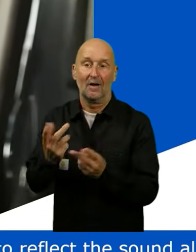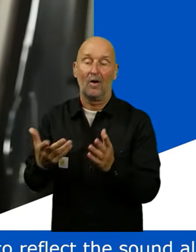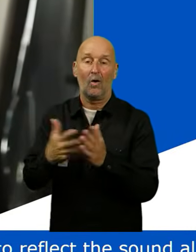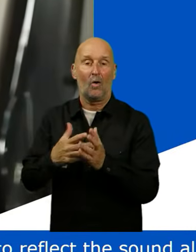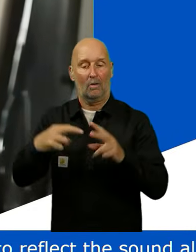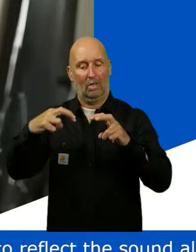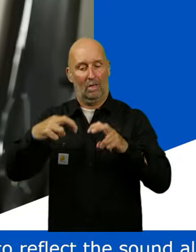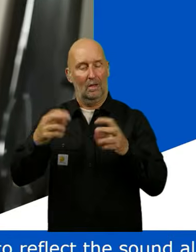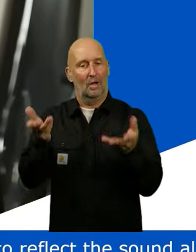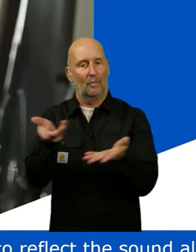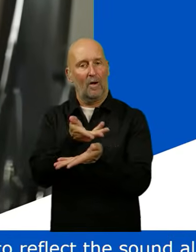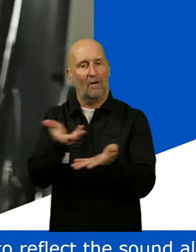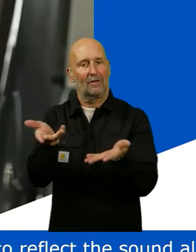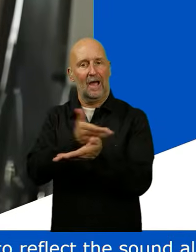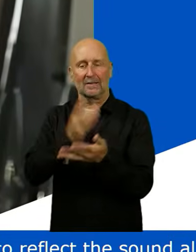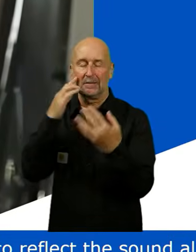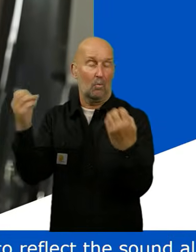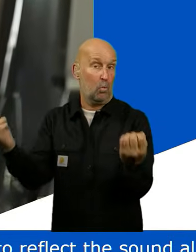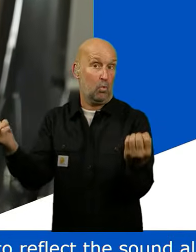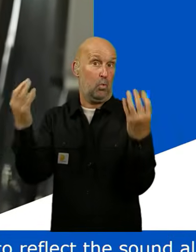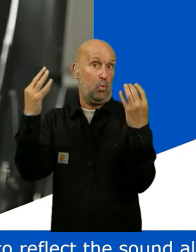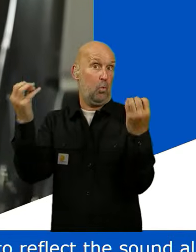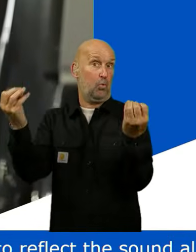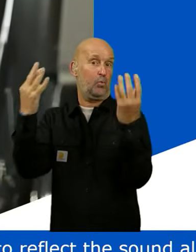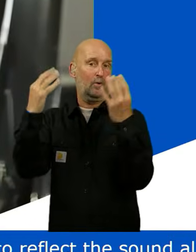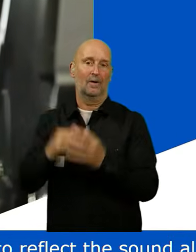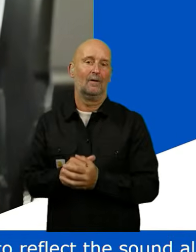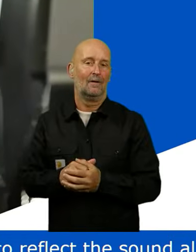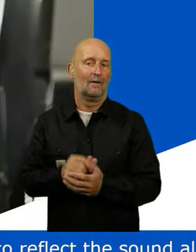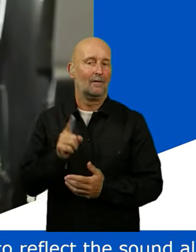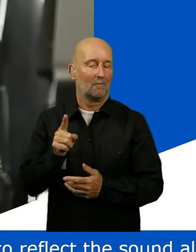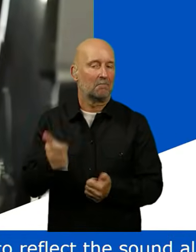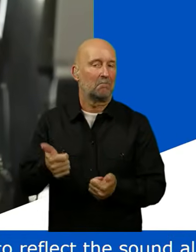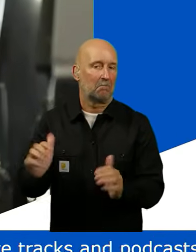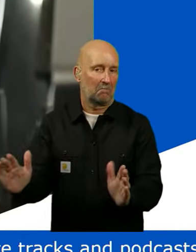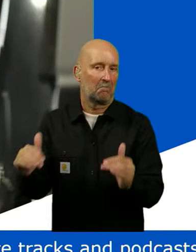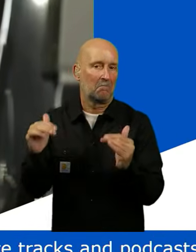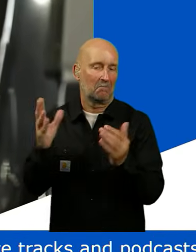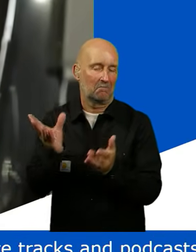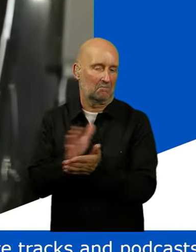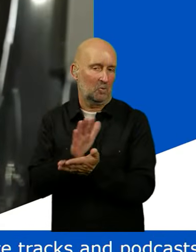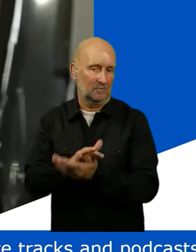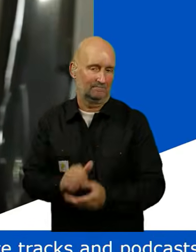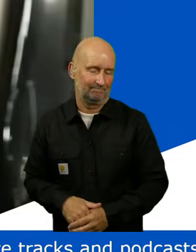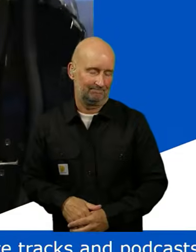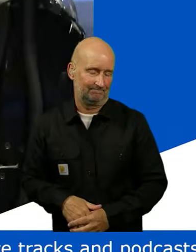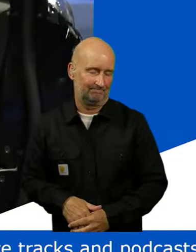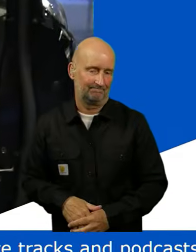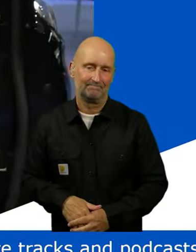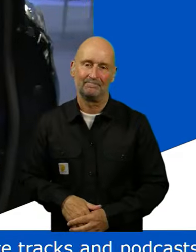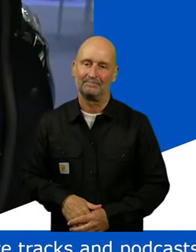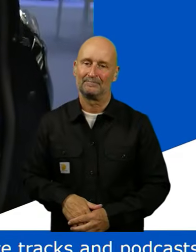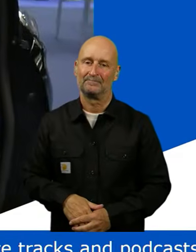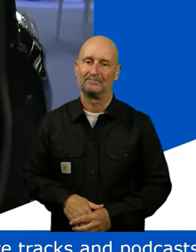have almost cinematic quality as well. It's a really, really good system and a joy to listen to.